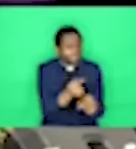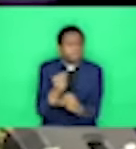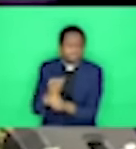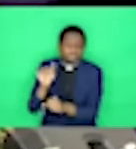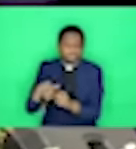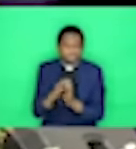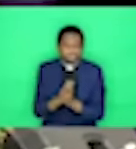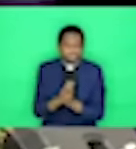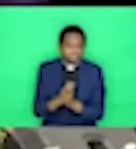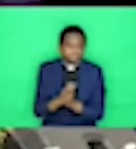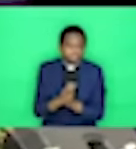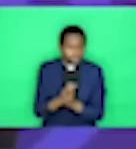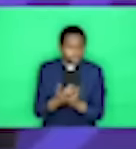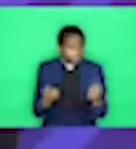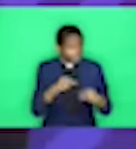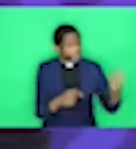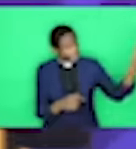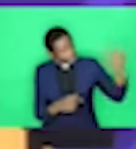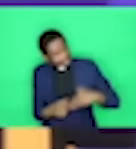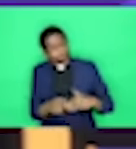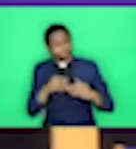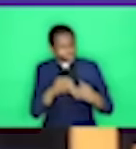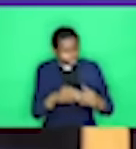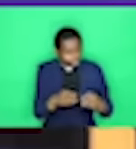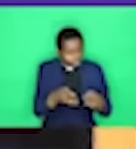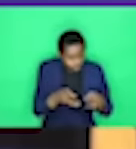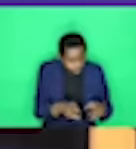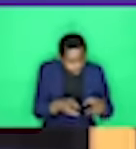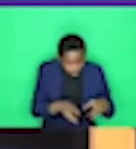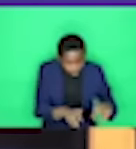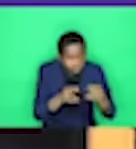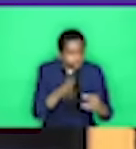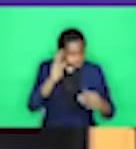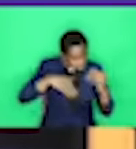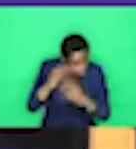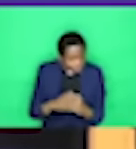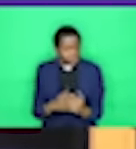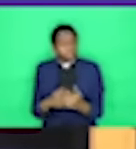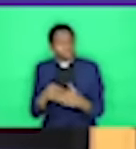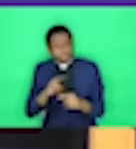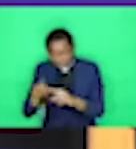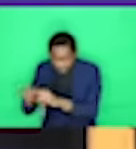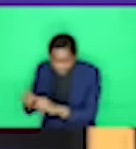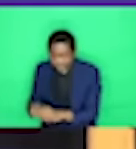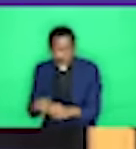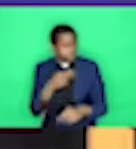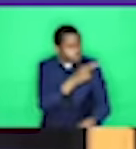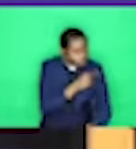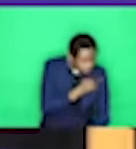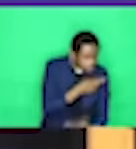So when I come, I'll build roads. When I come. So that's why, even in political campaigns,